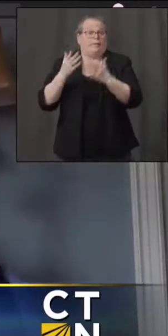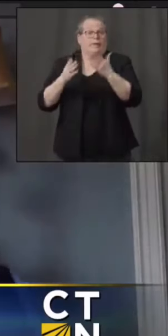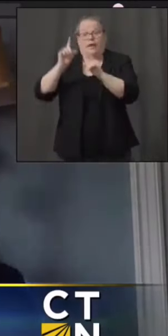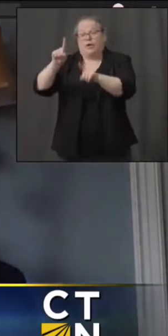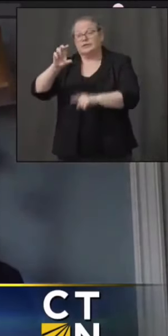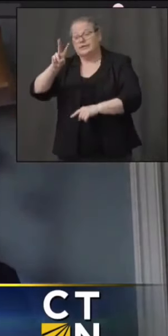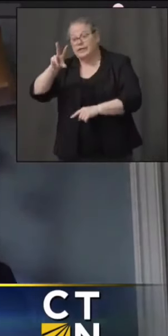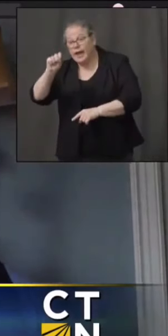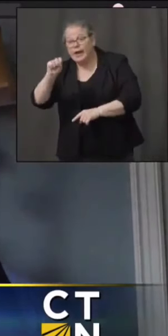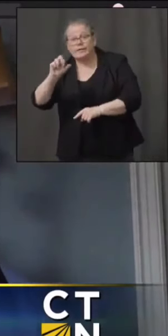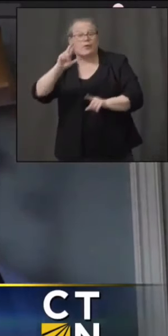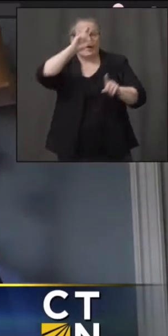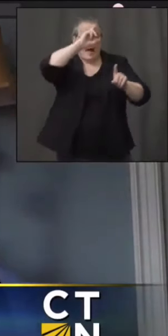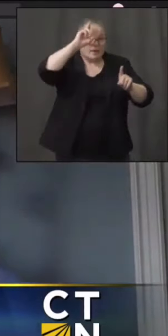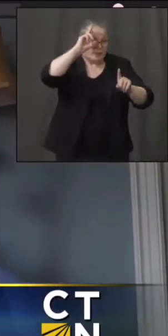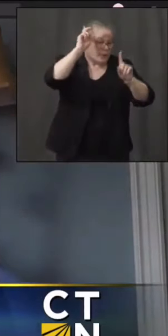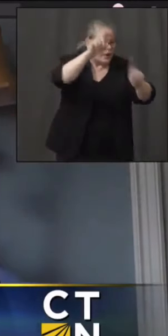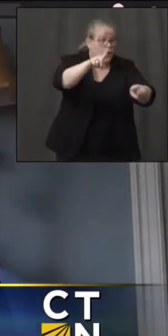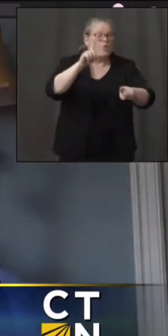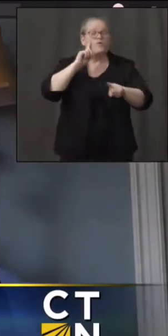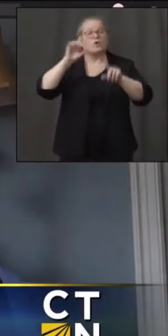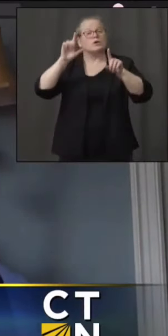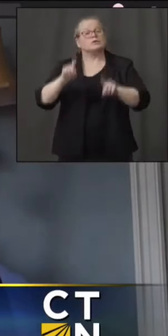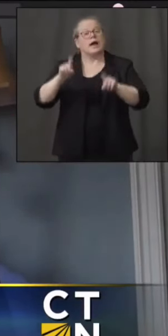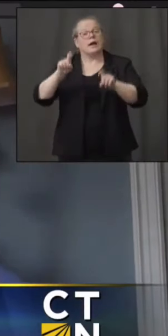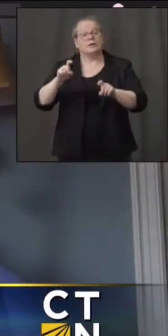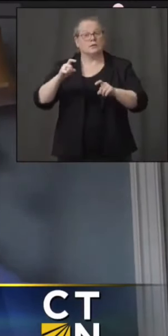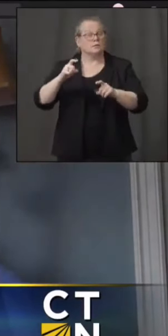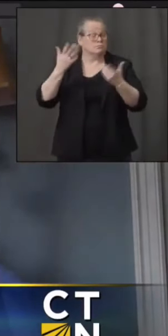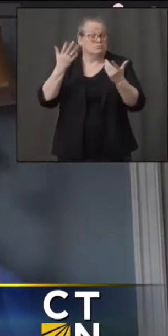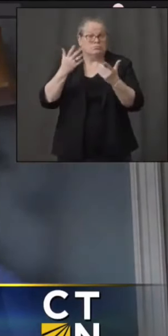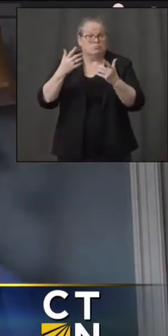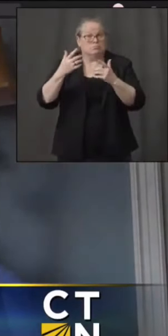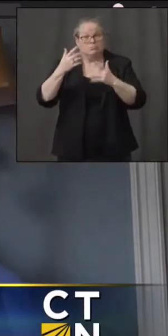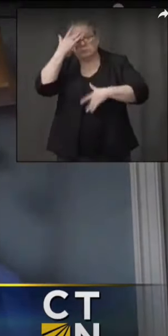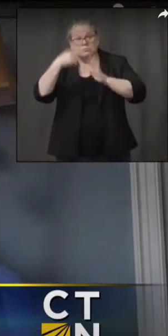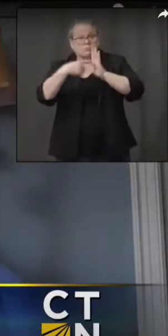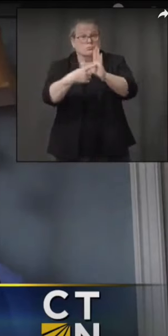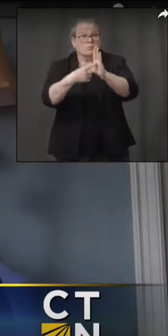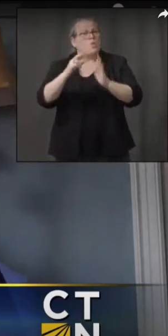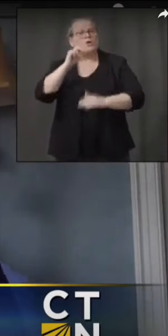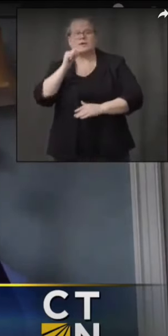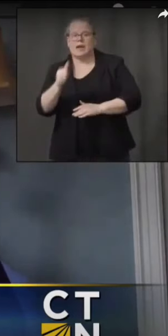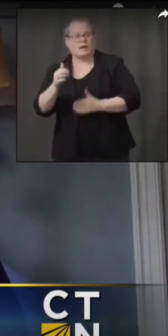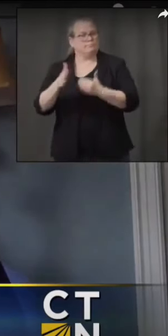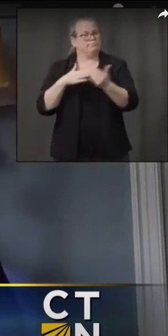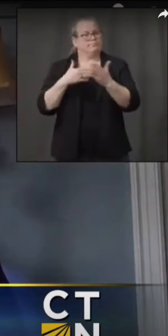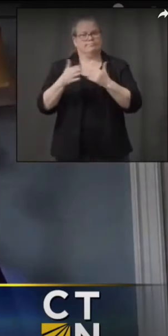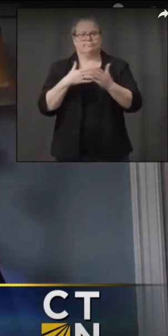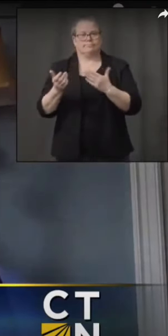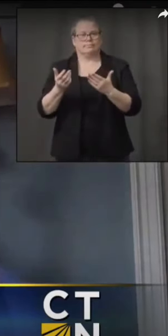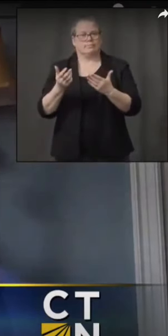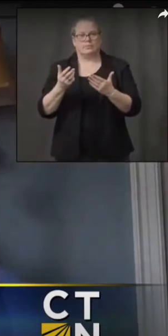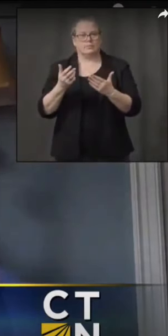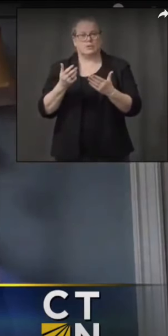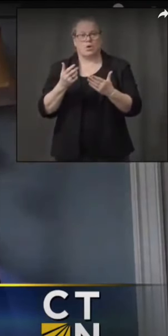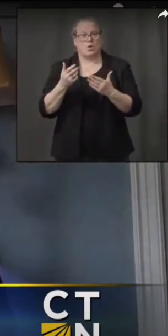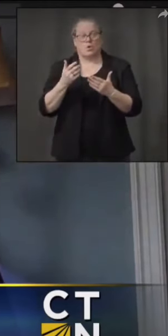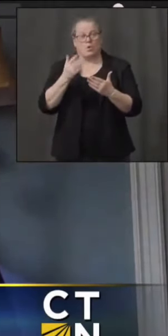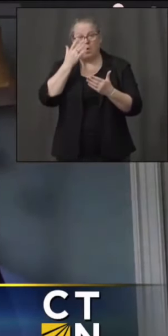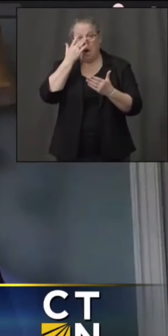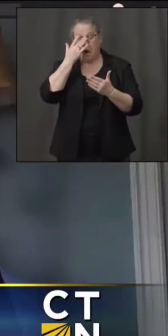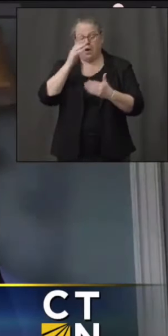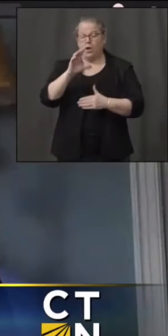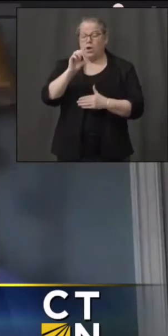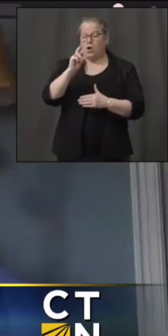hospital, whether they are symptomatic or not. We haven't, it's no longer a requirement that you have symptoms of COVID